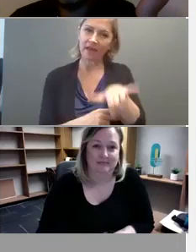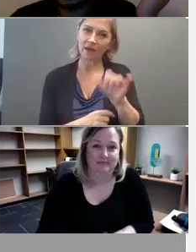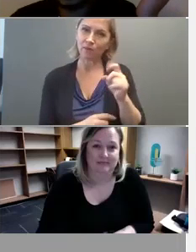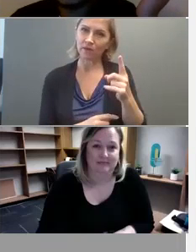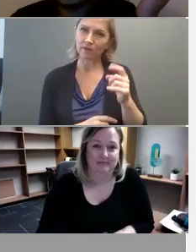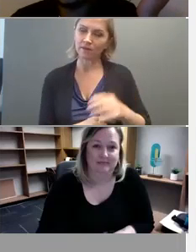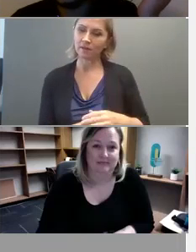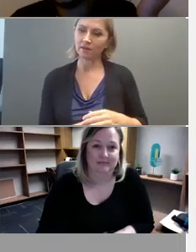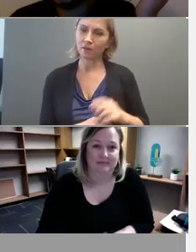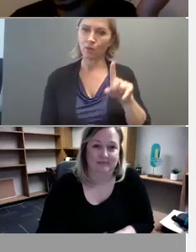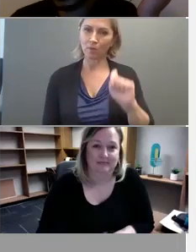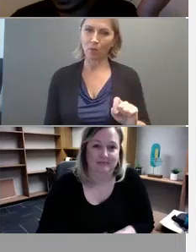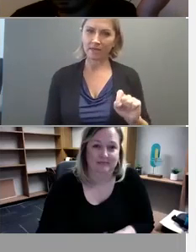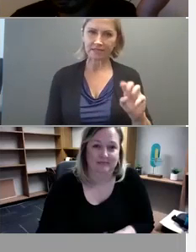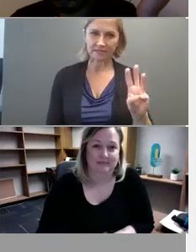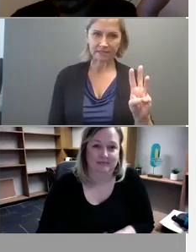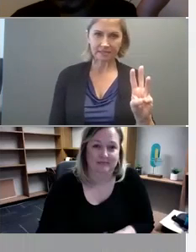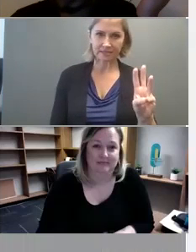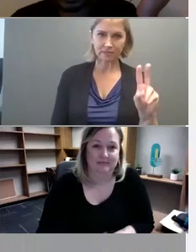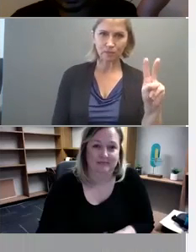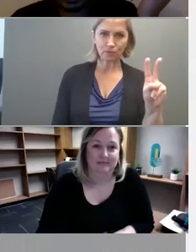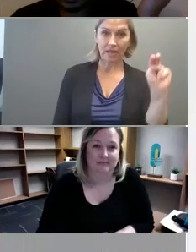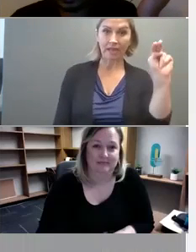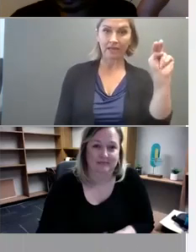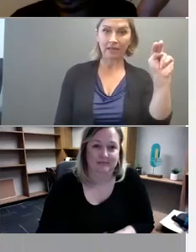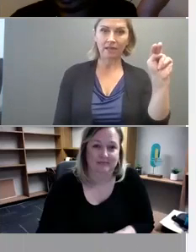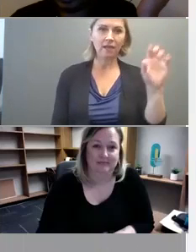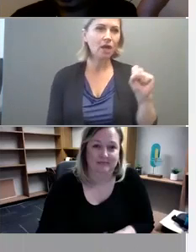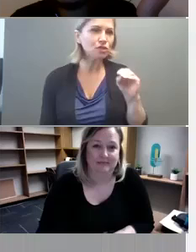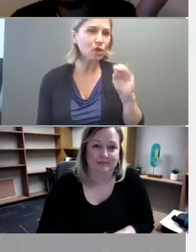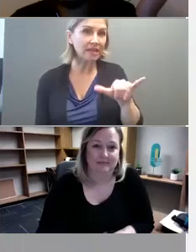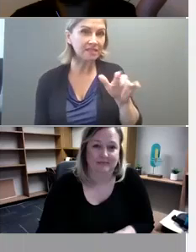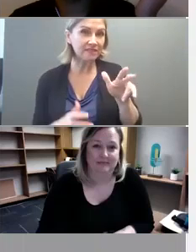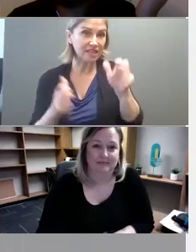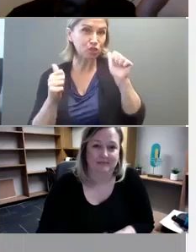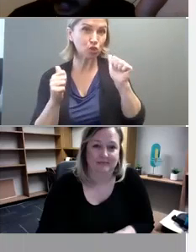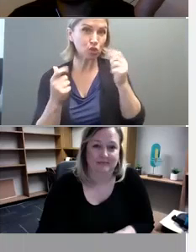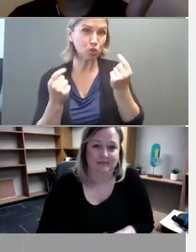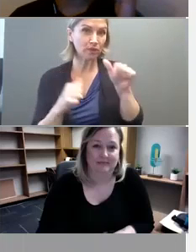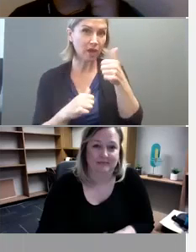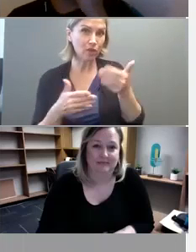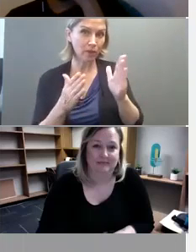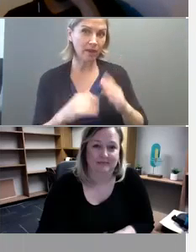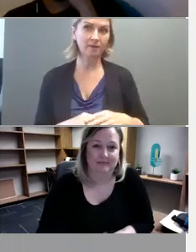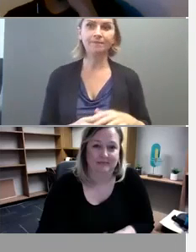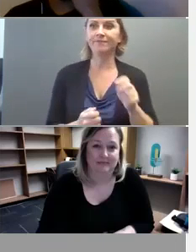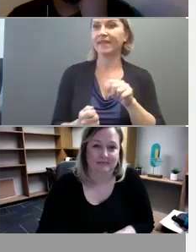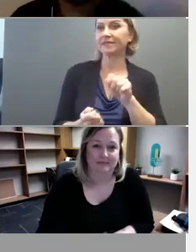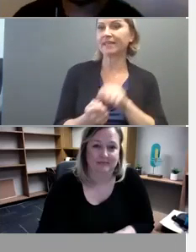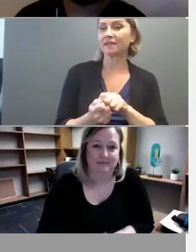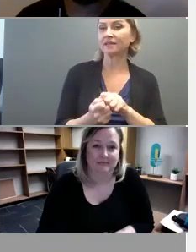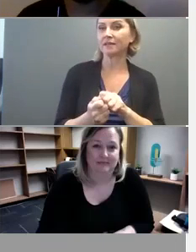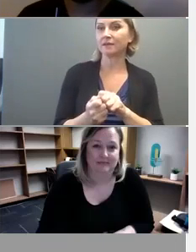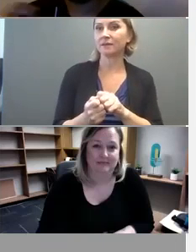becomes 1.62 raised to the power of n. So in this case, it's actually faster to do it the other way, right? Exactly. And if you remember